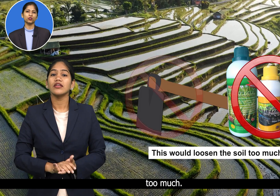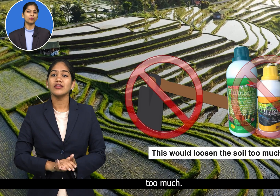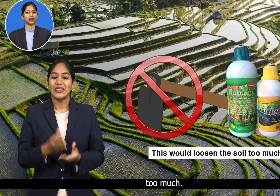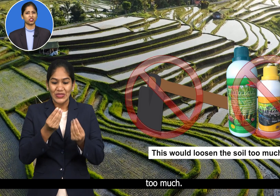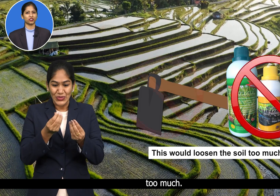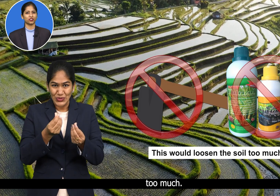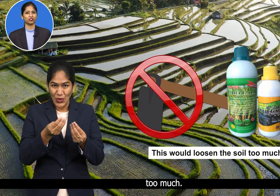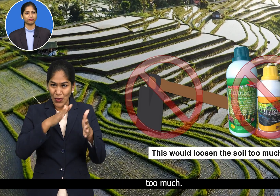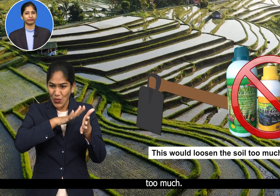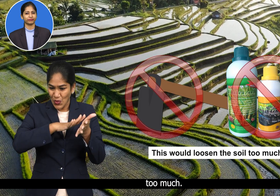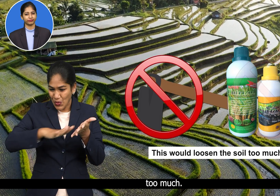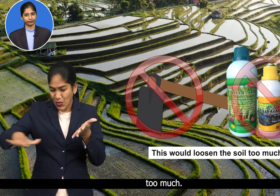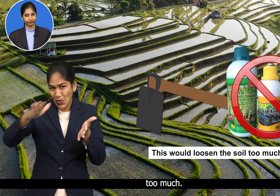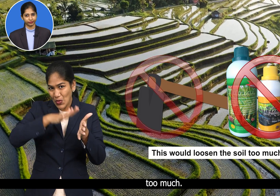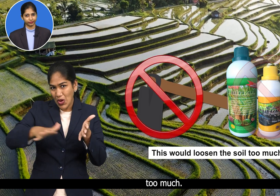soil too much.